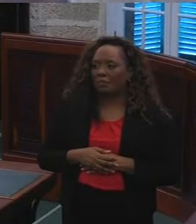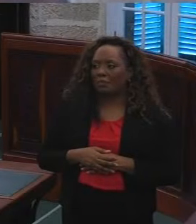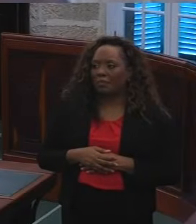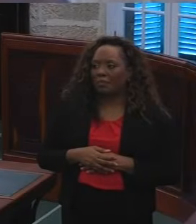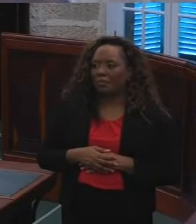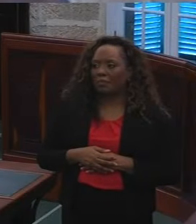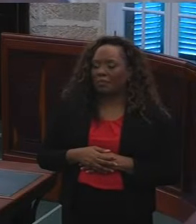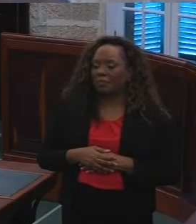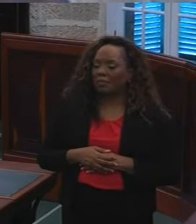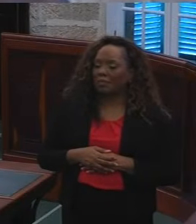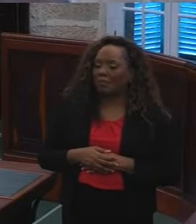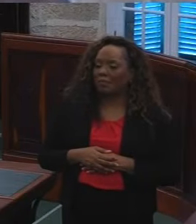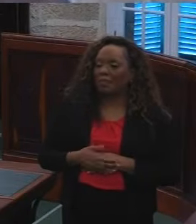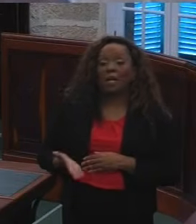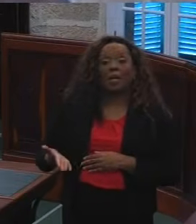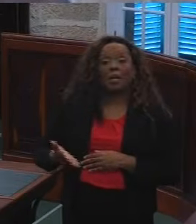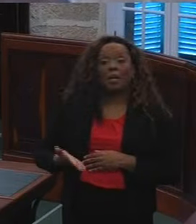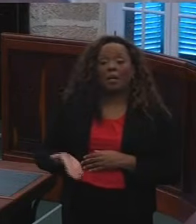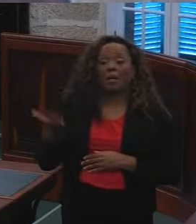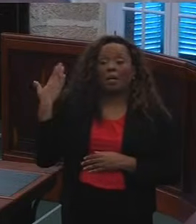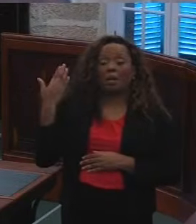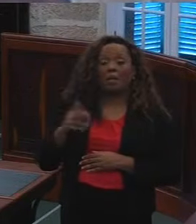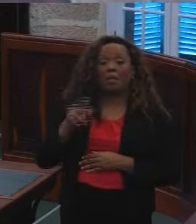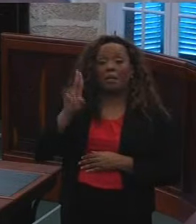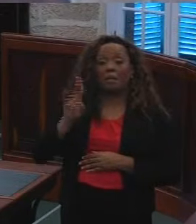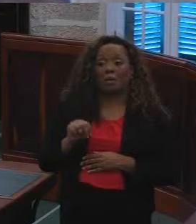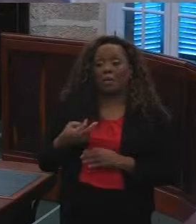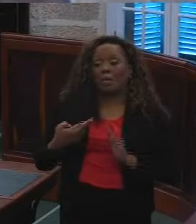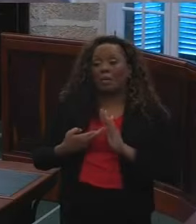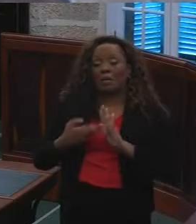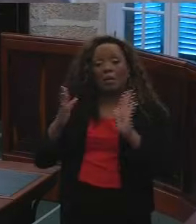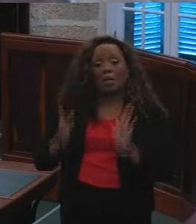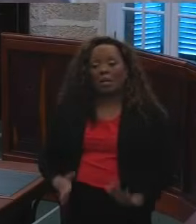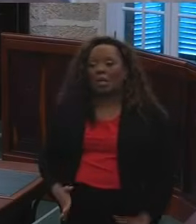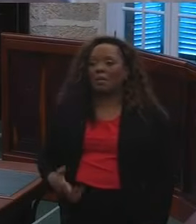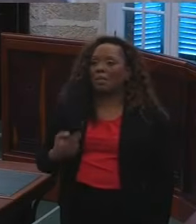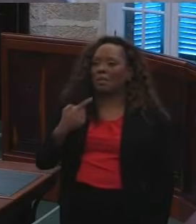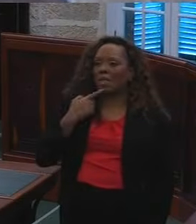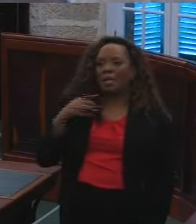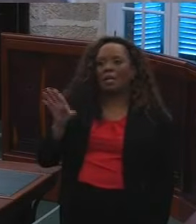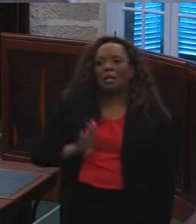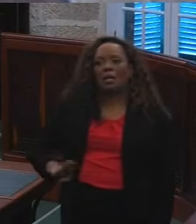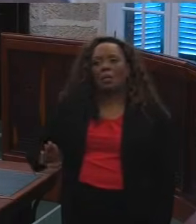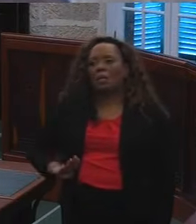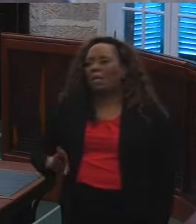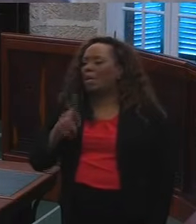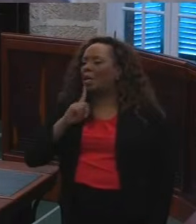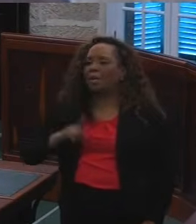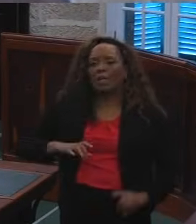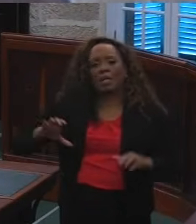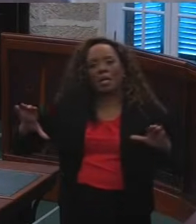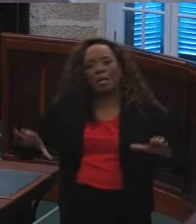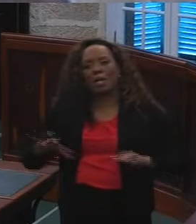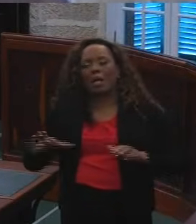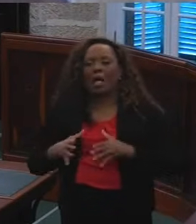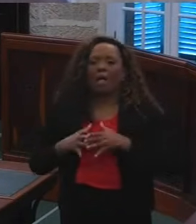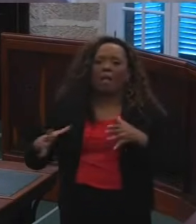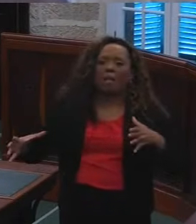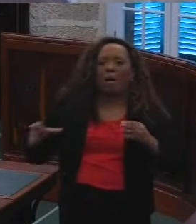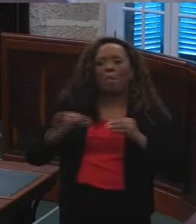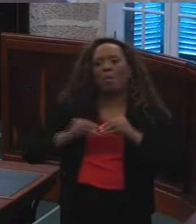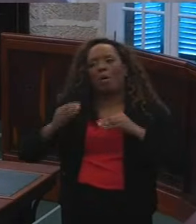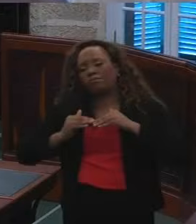United Nations Secretary General, not because of that, but because based on what we have seen over the years, we